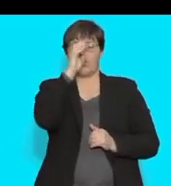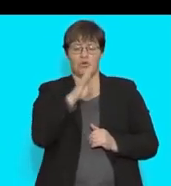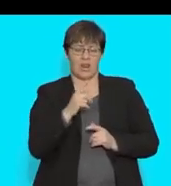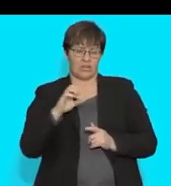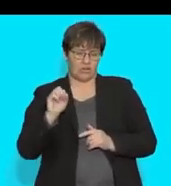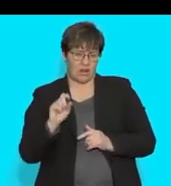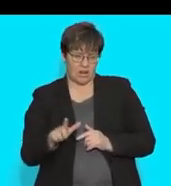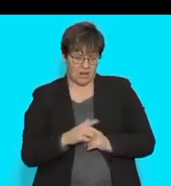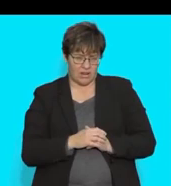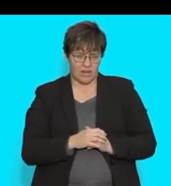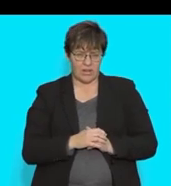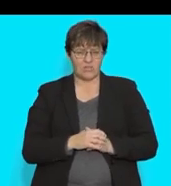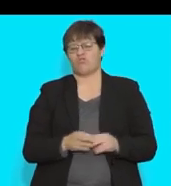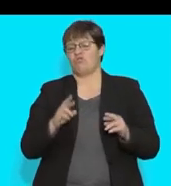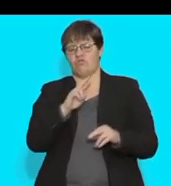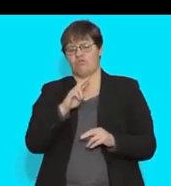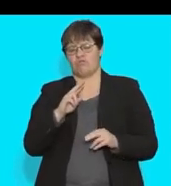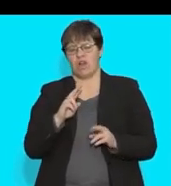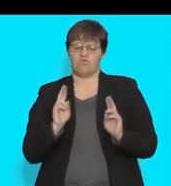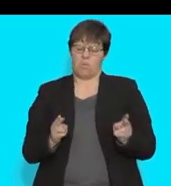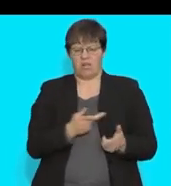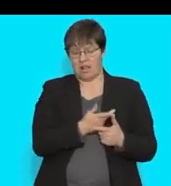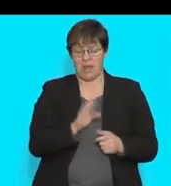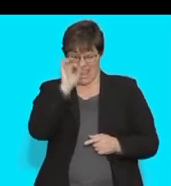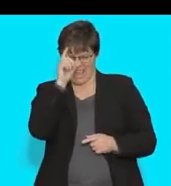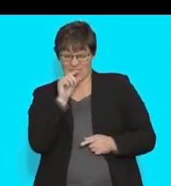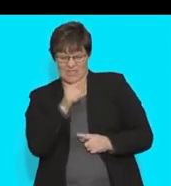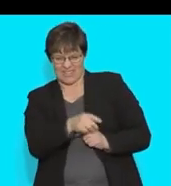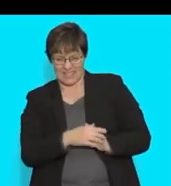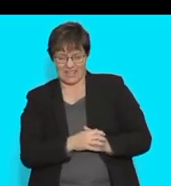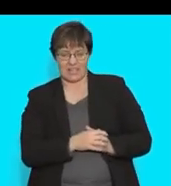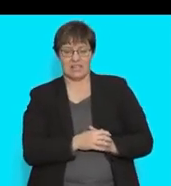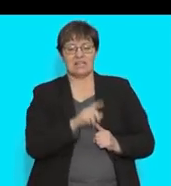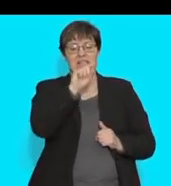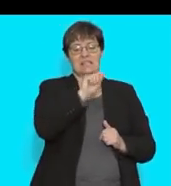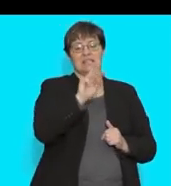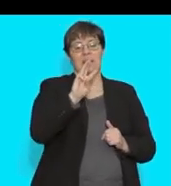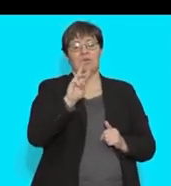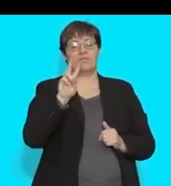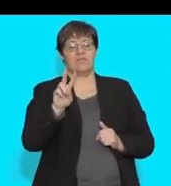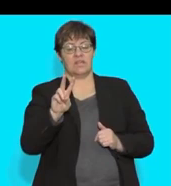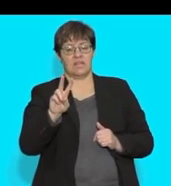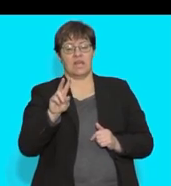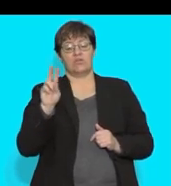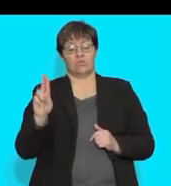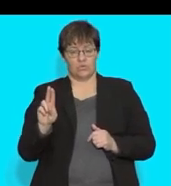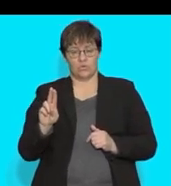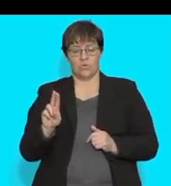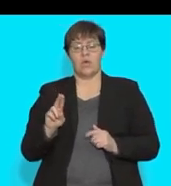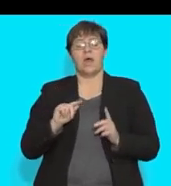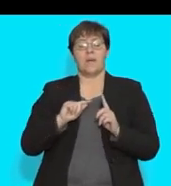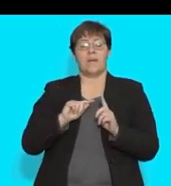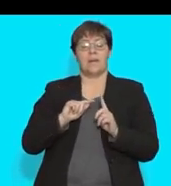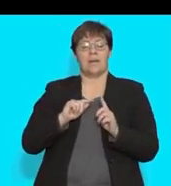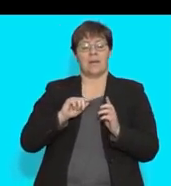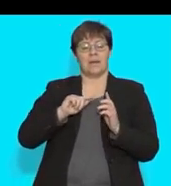quadrilateral. It's not a regular quadrilateral, so that is the most interesting thing here. T, W, V, and U are